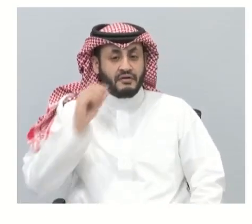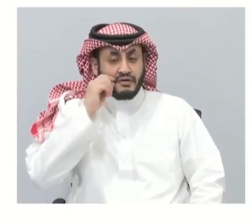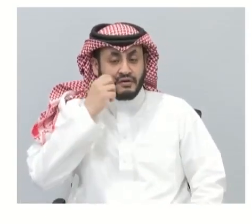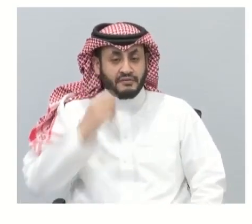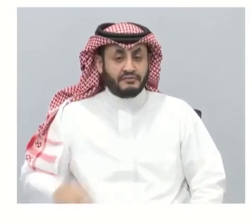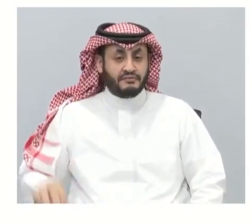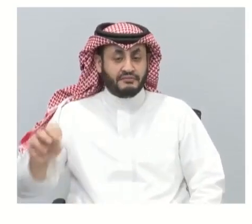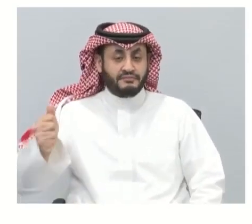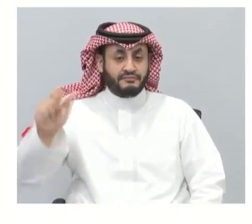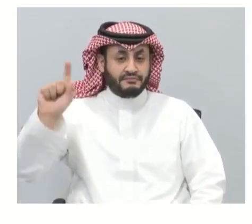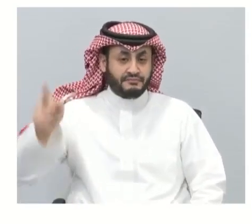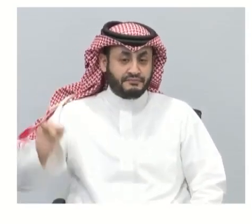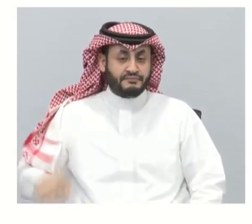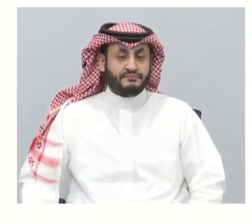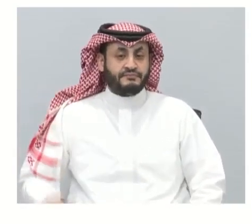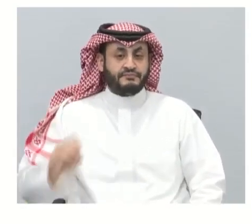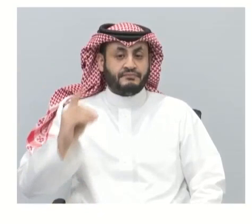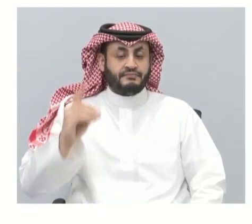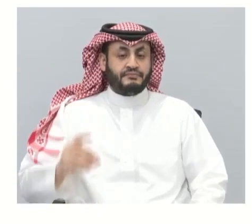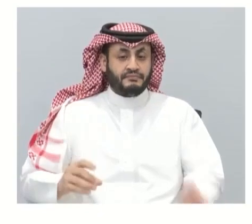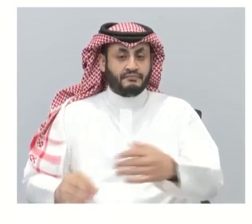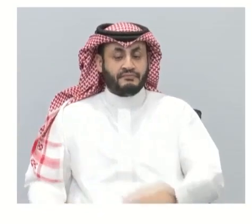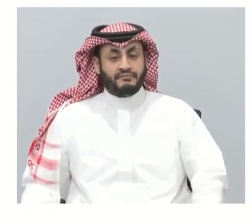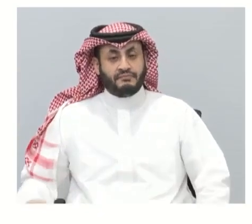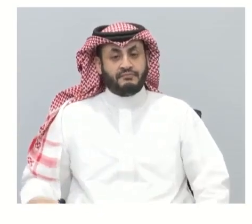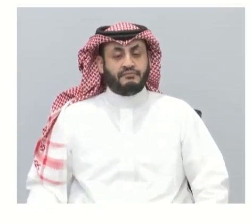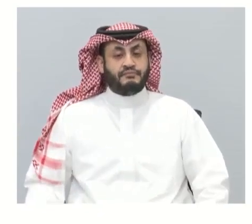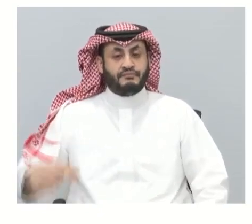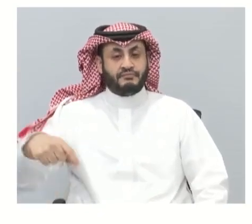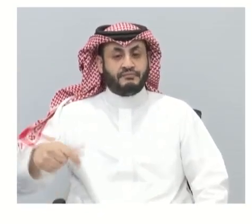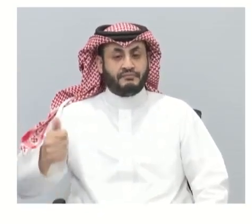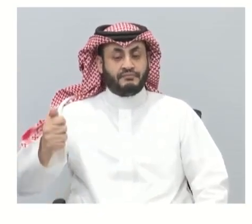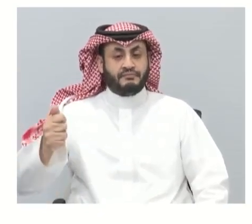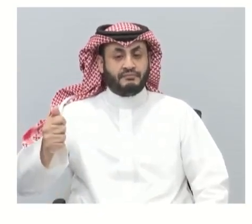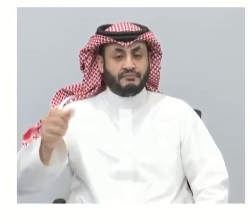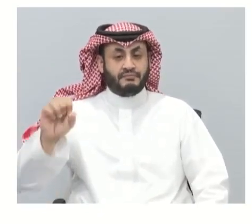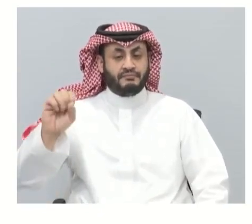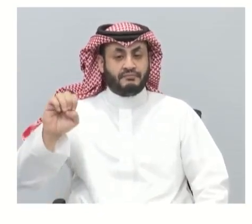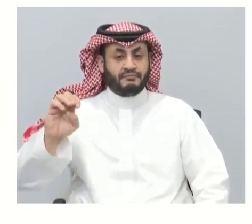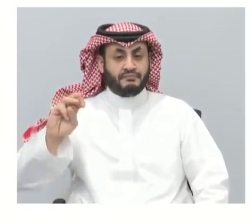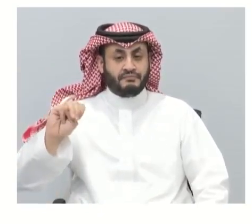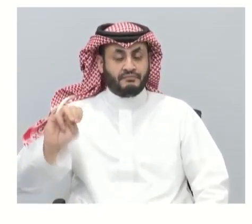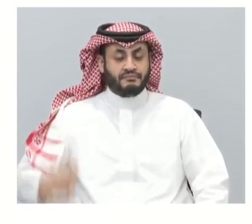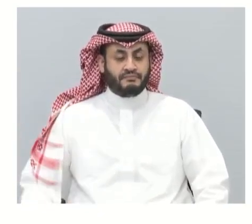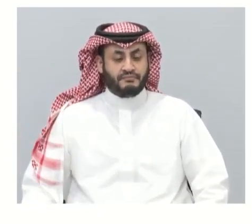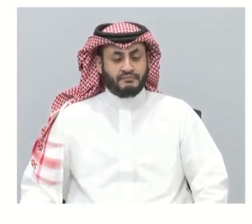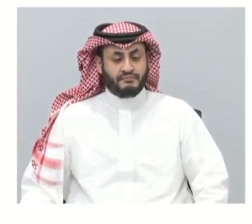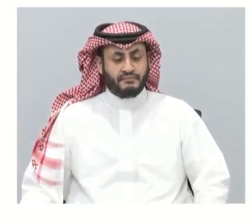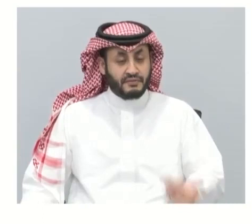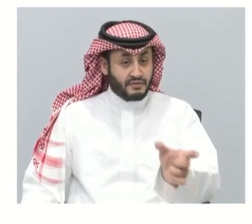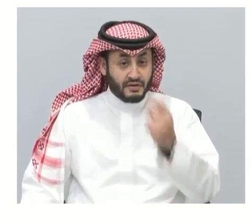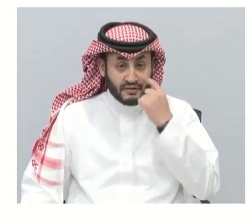present perfect simple or the present perfect progressive. Here we're having Majid. How